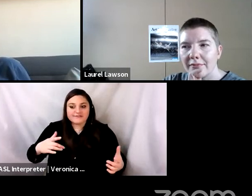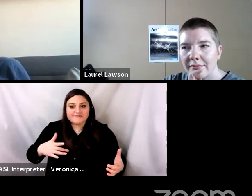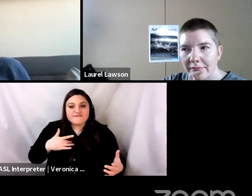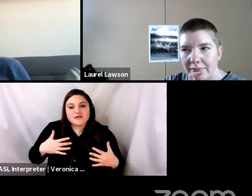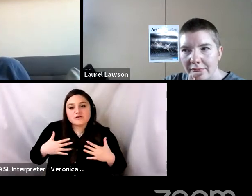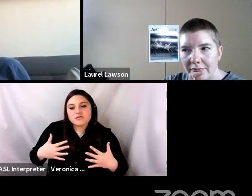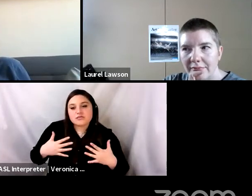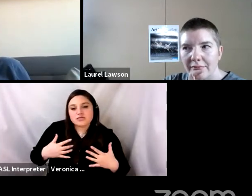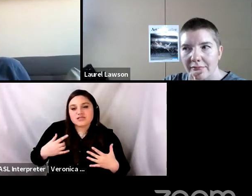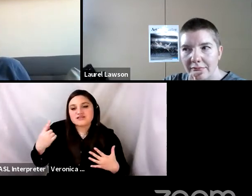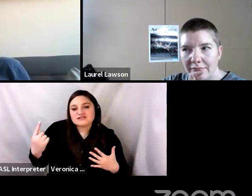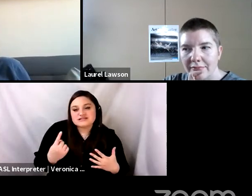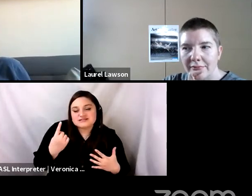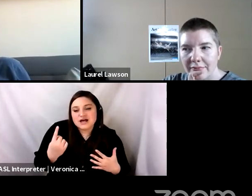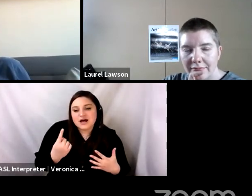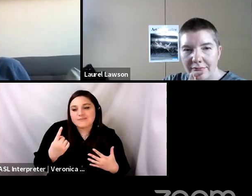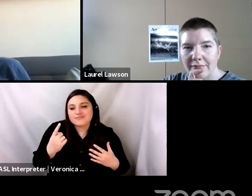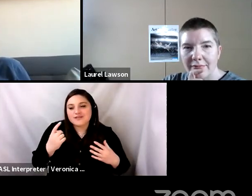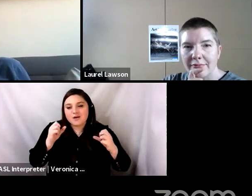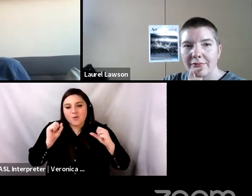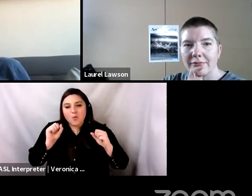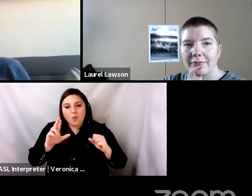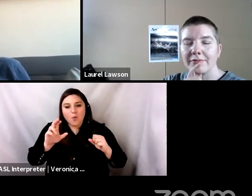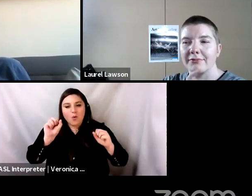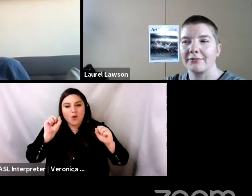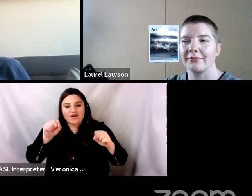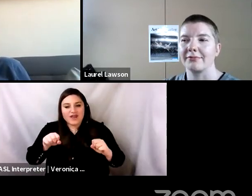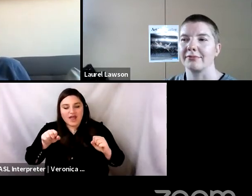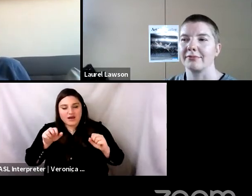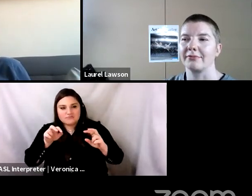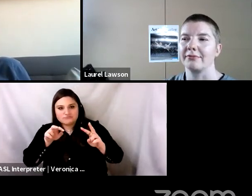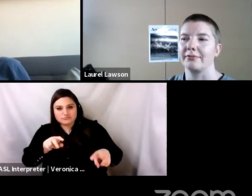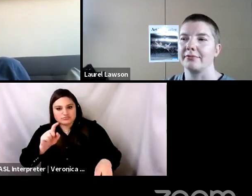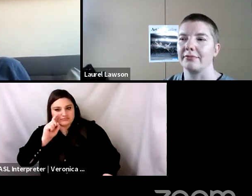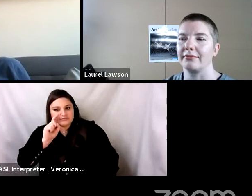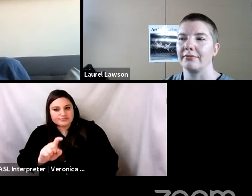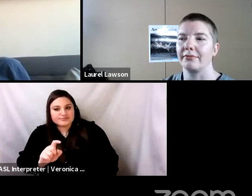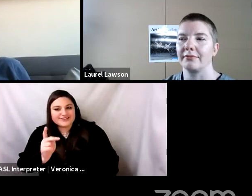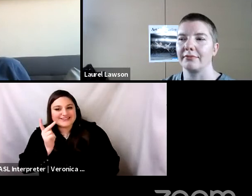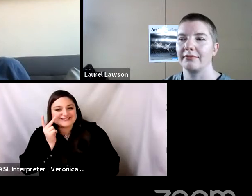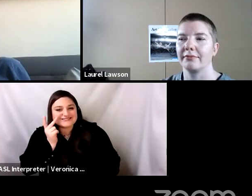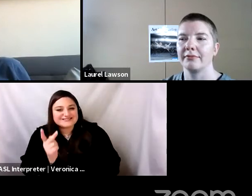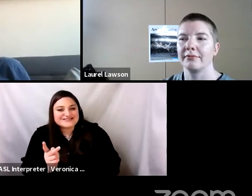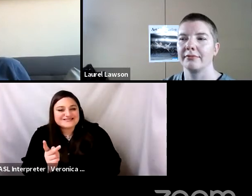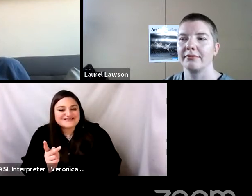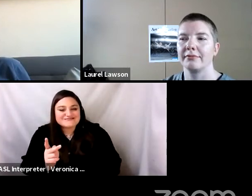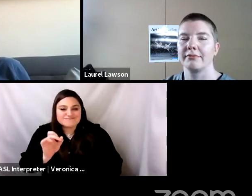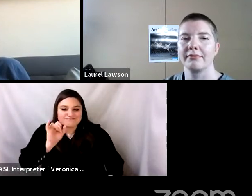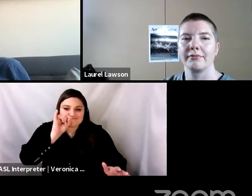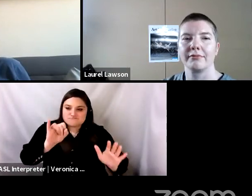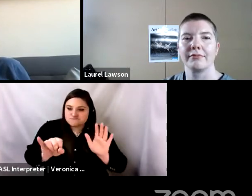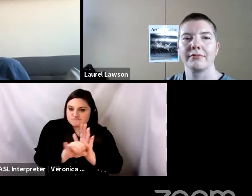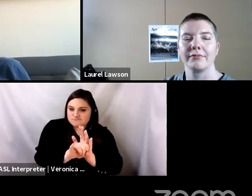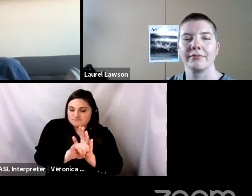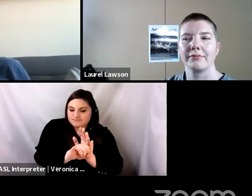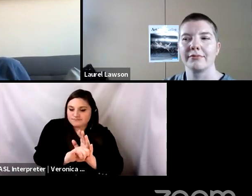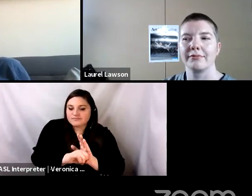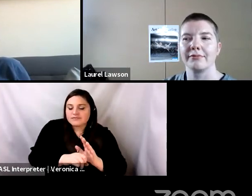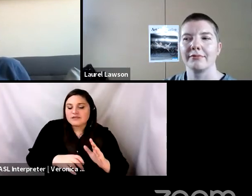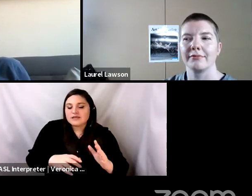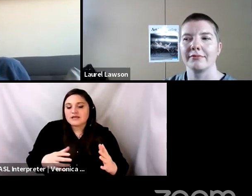that there is a consideration for as many people